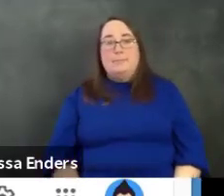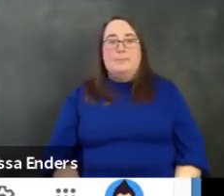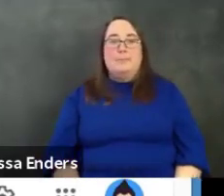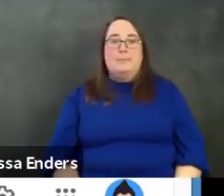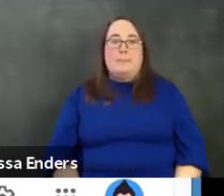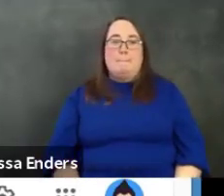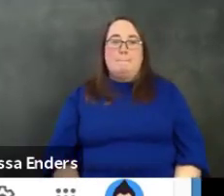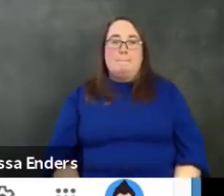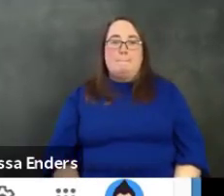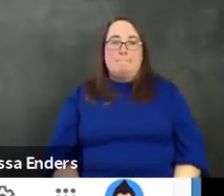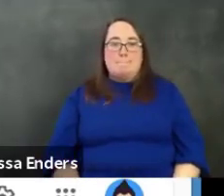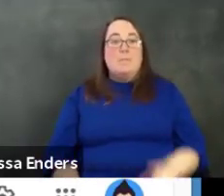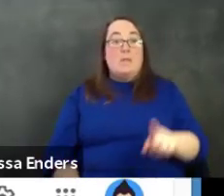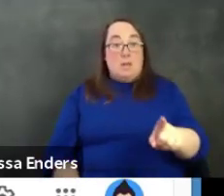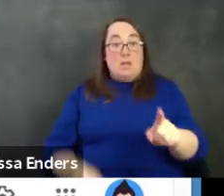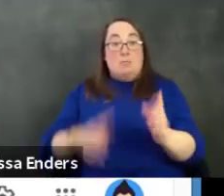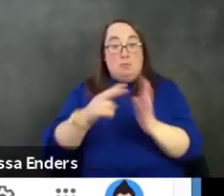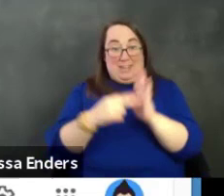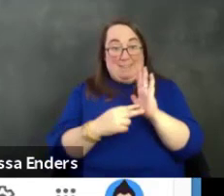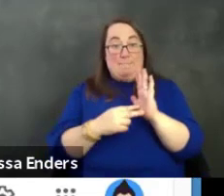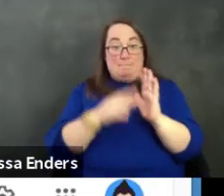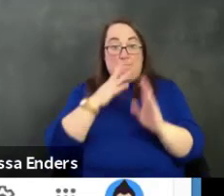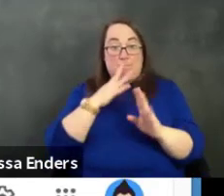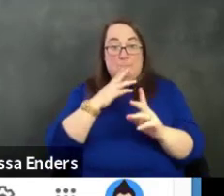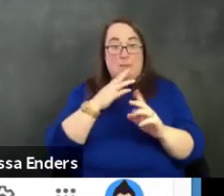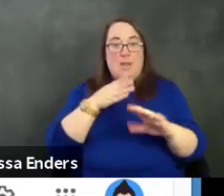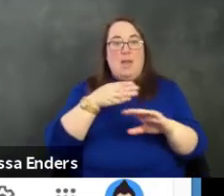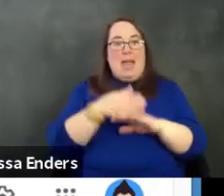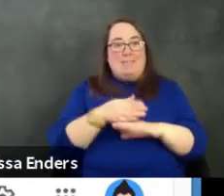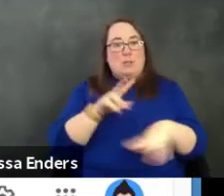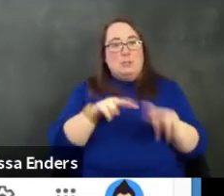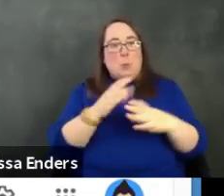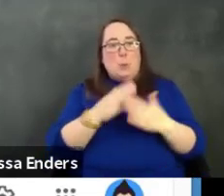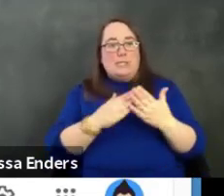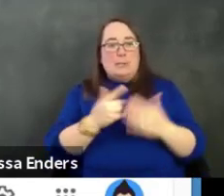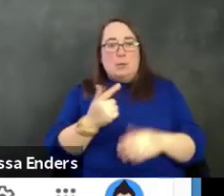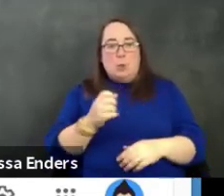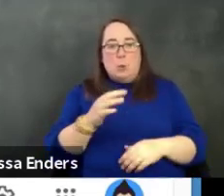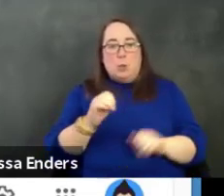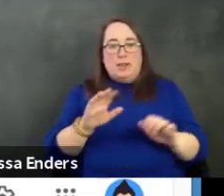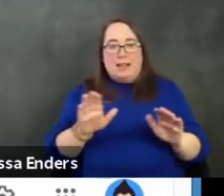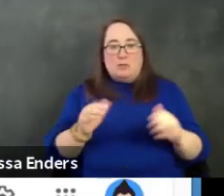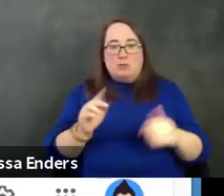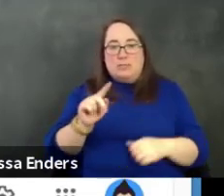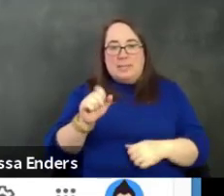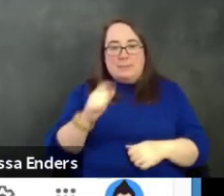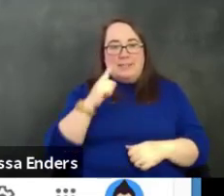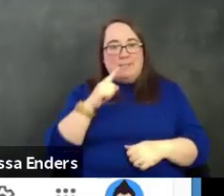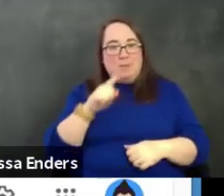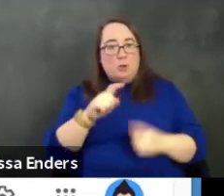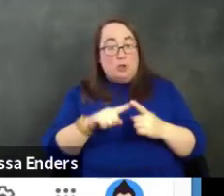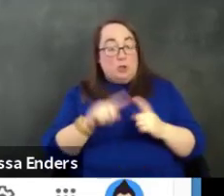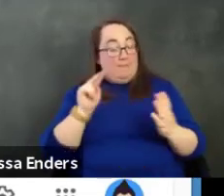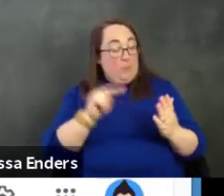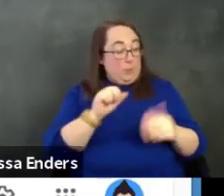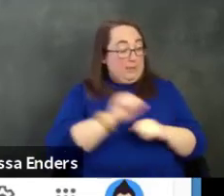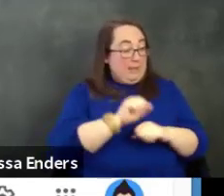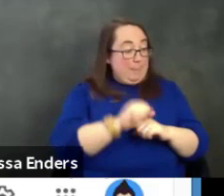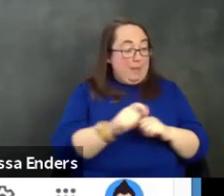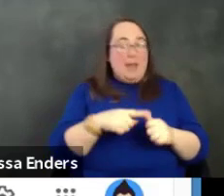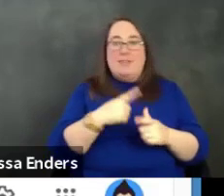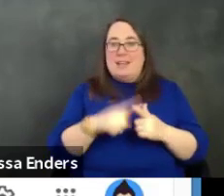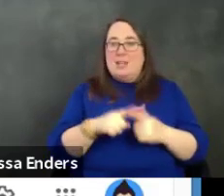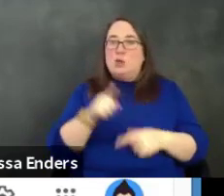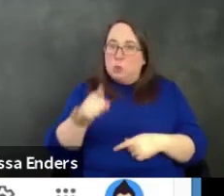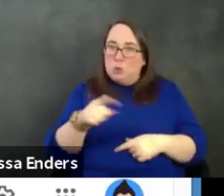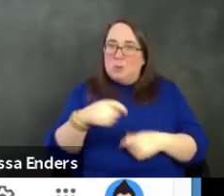is, after exploring some Google tips and ways to use G Suite with Discovery Education, for you to go in and to view that assignment and put your 6-word